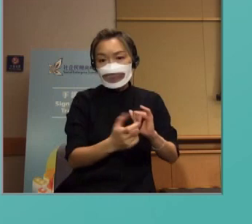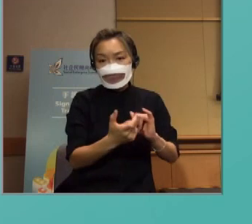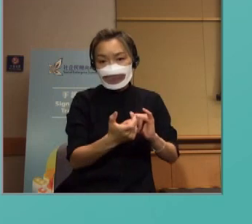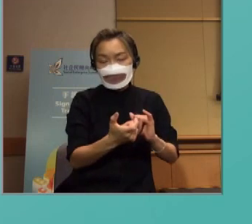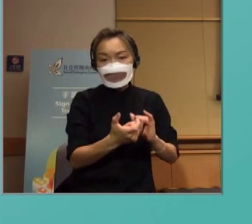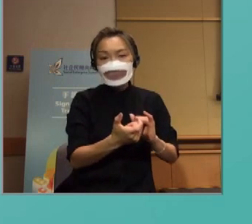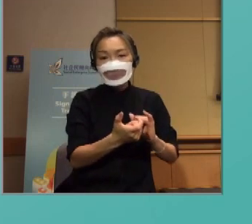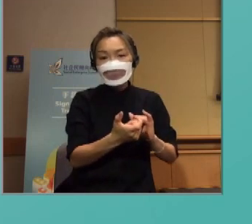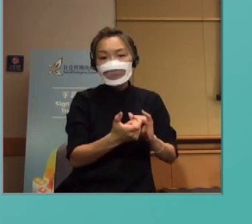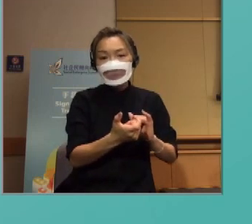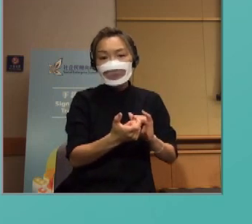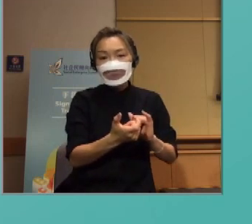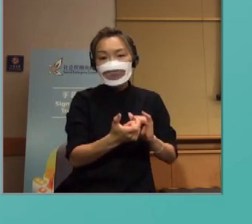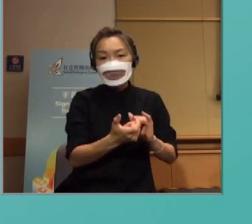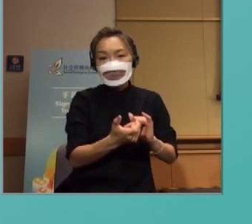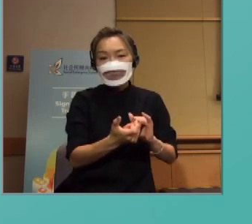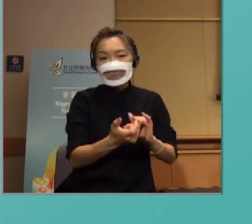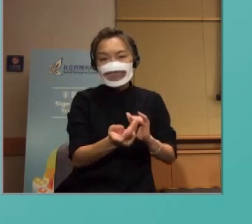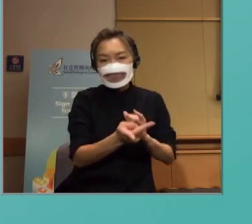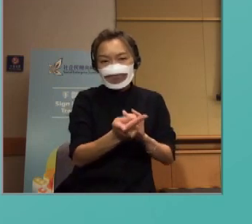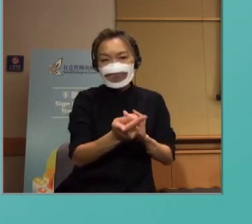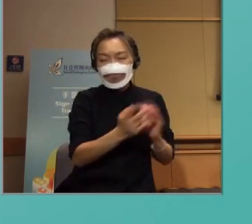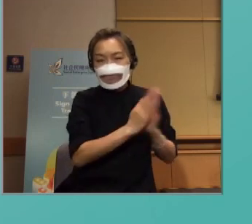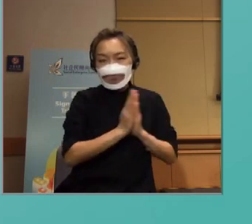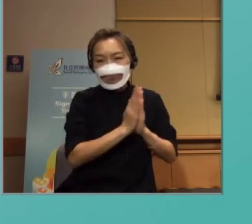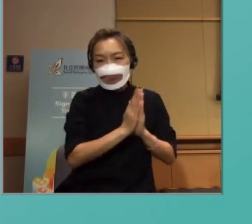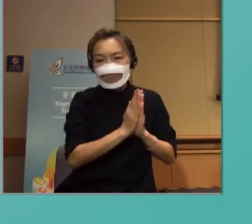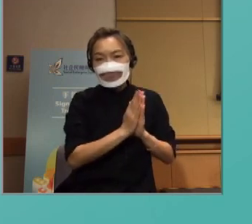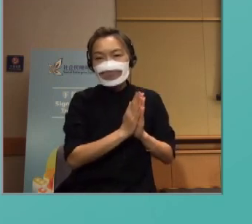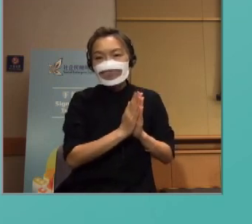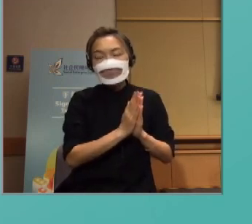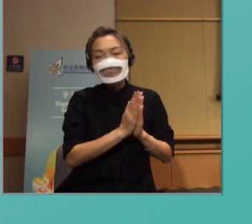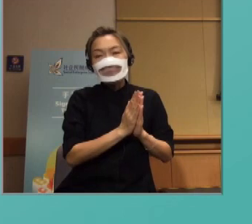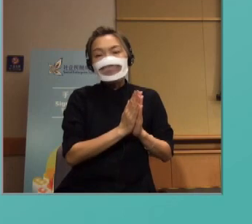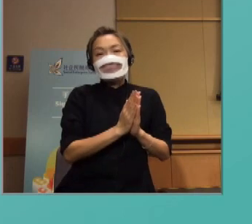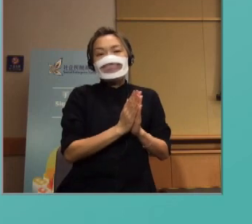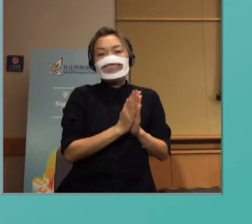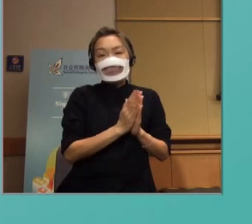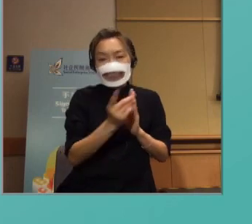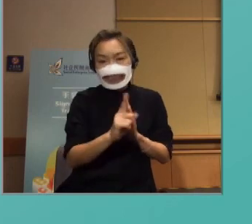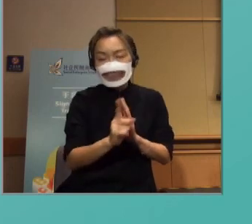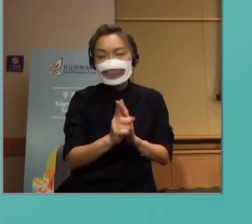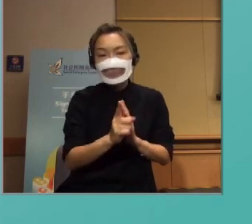whole point of NFTs and the blockchain and crypto is to decentralize, and is to bring